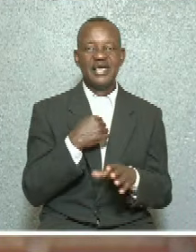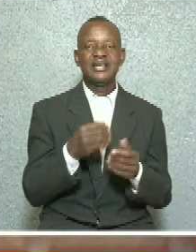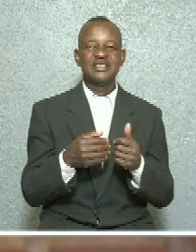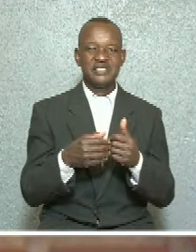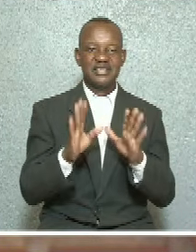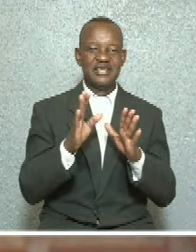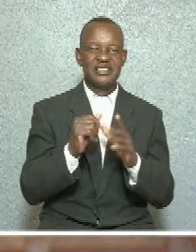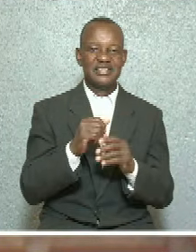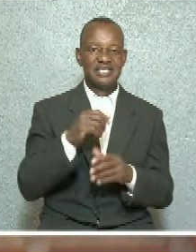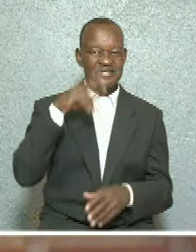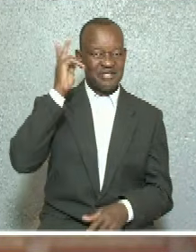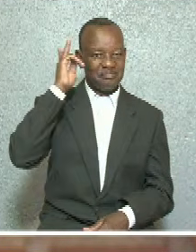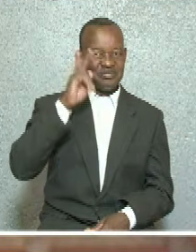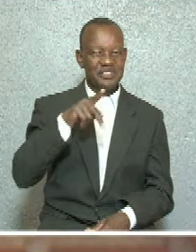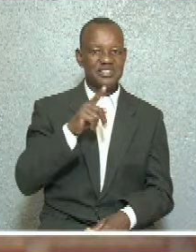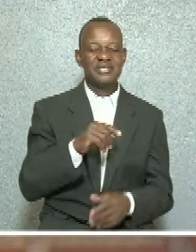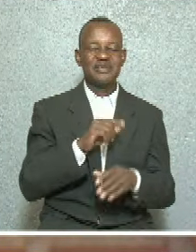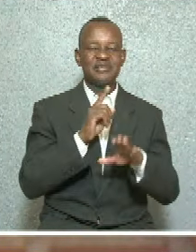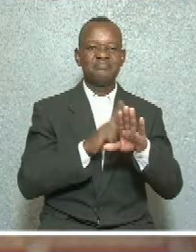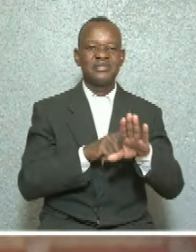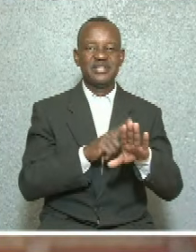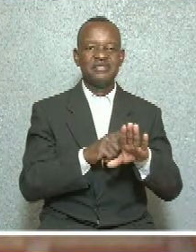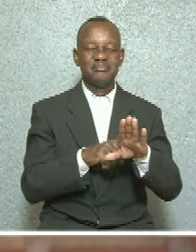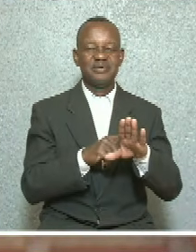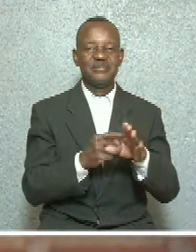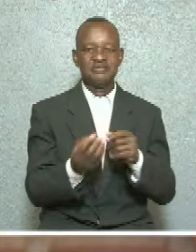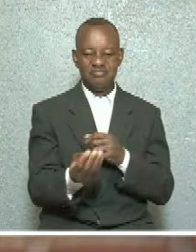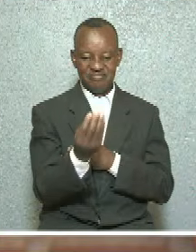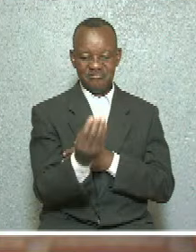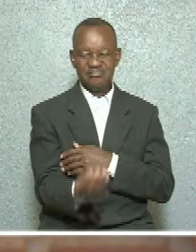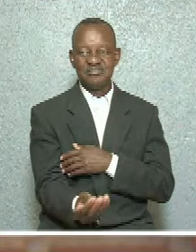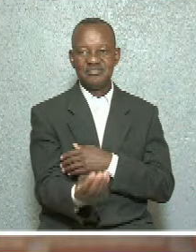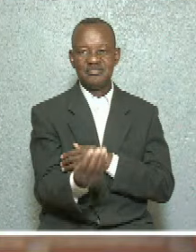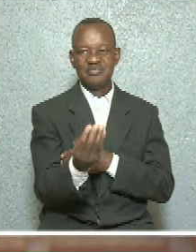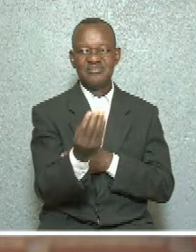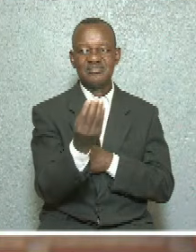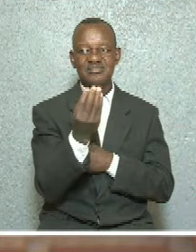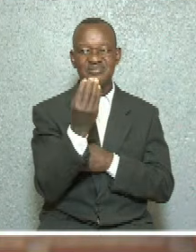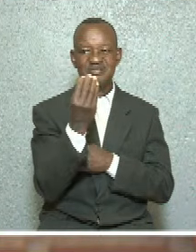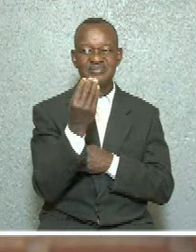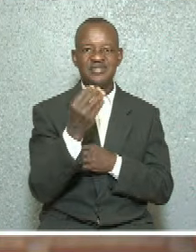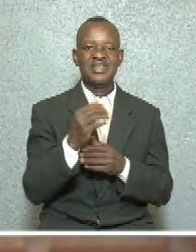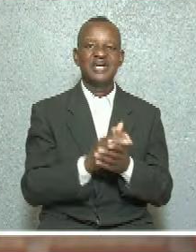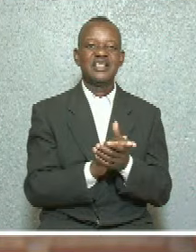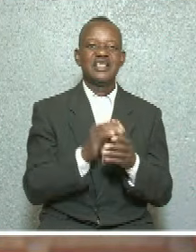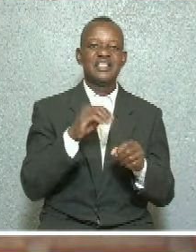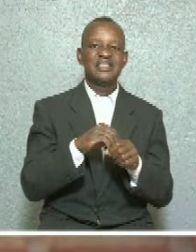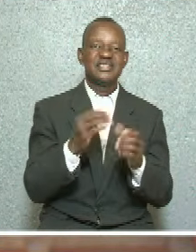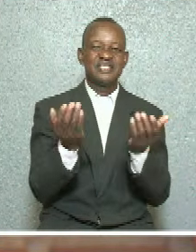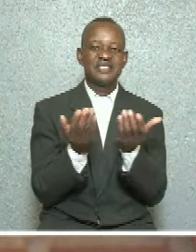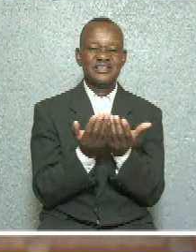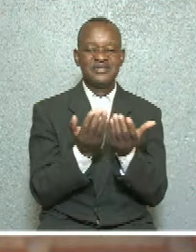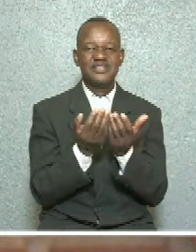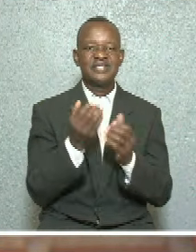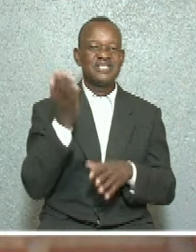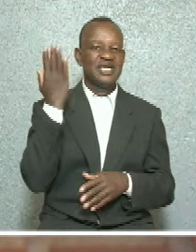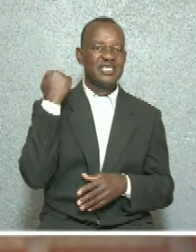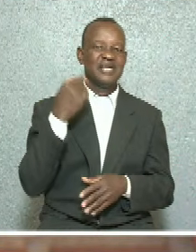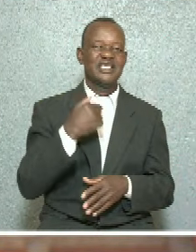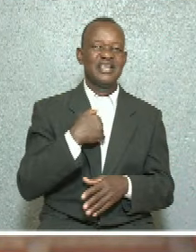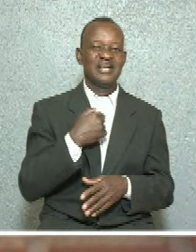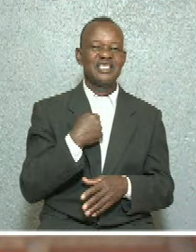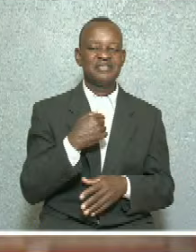was head girl of my primary school, head girl of my high school. I was junior mayor. I was in the Children's